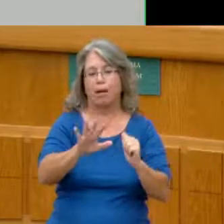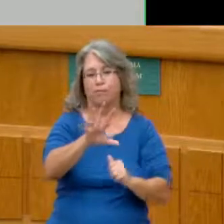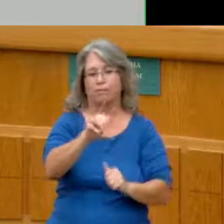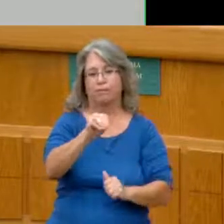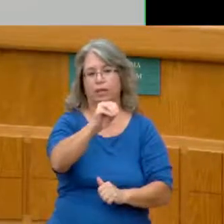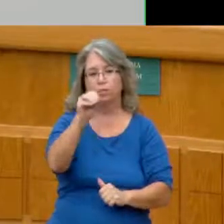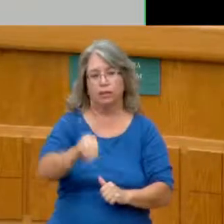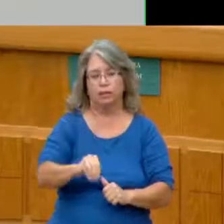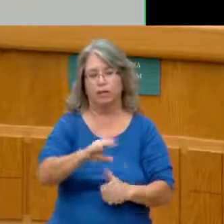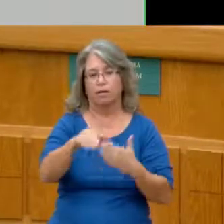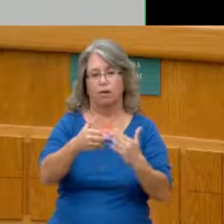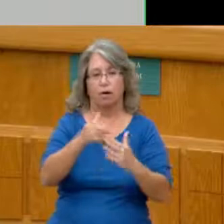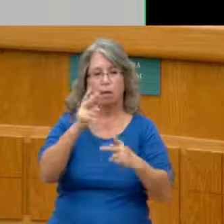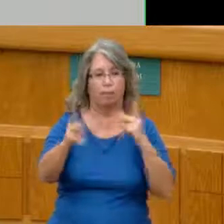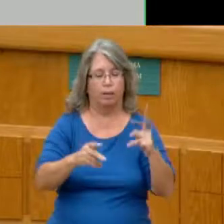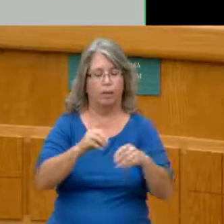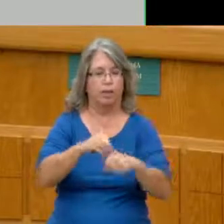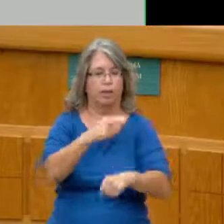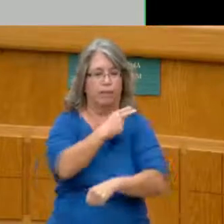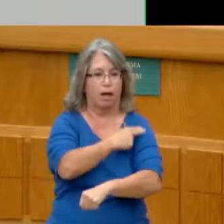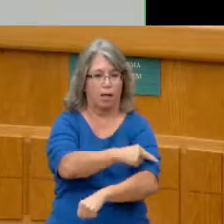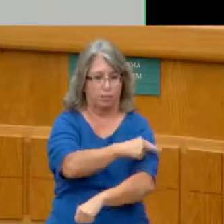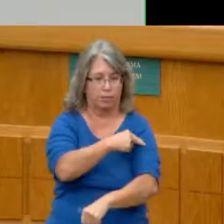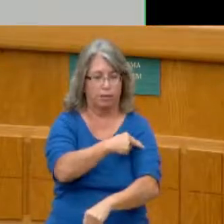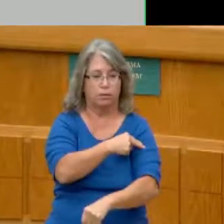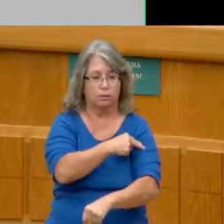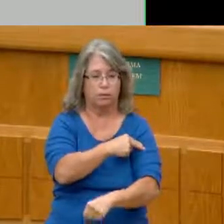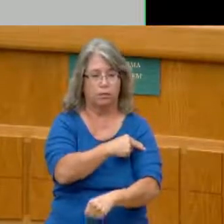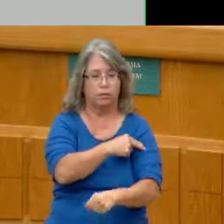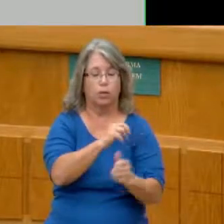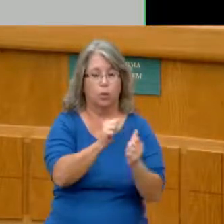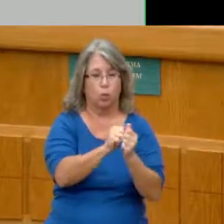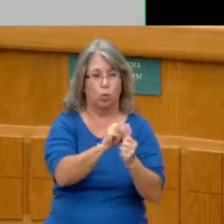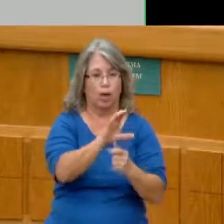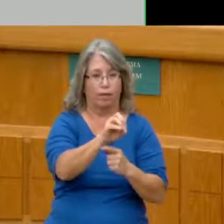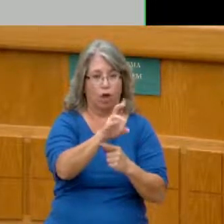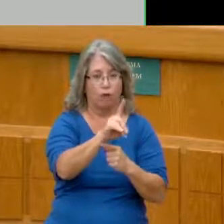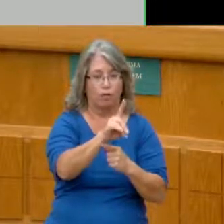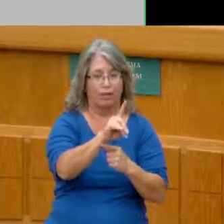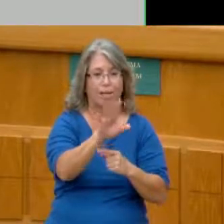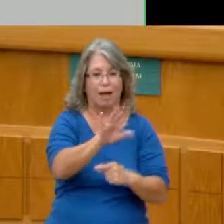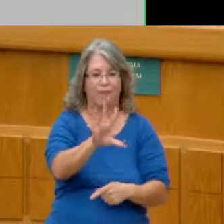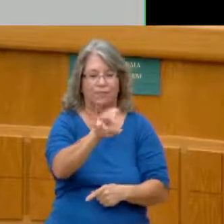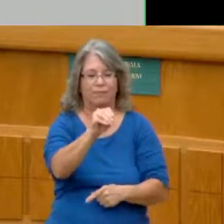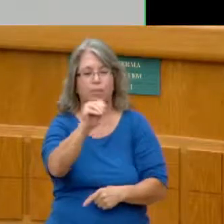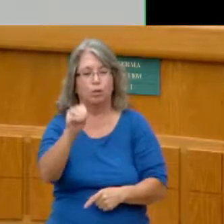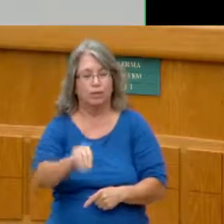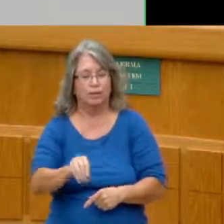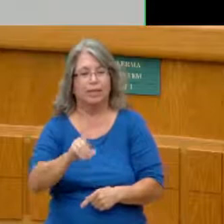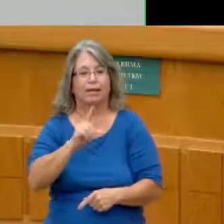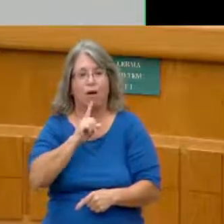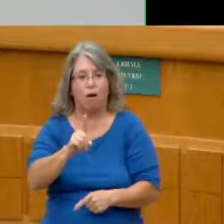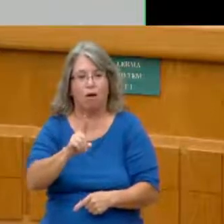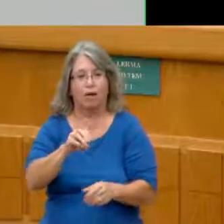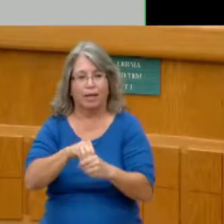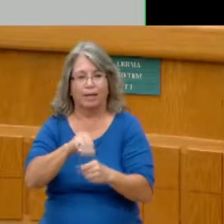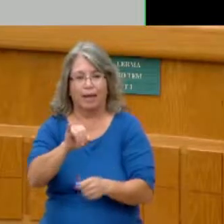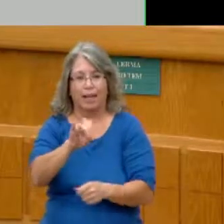with COVID are in the ICU. And so most of the hospitalized cases are people that are having severe cases.